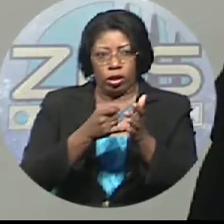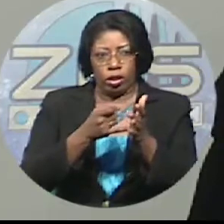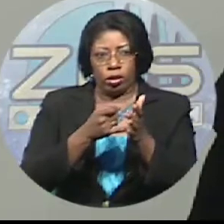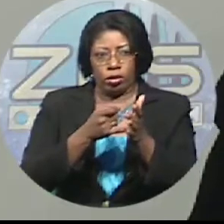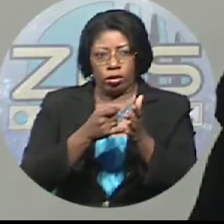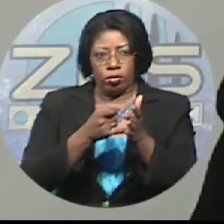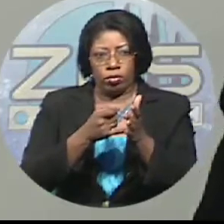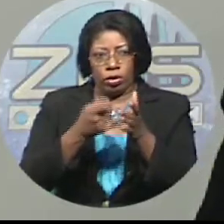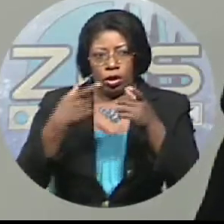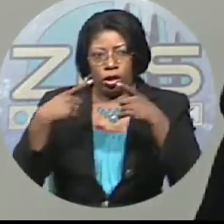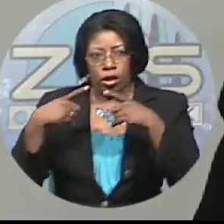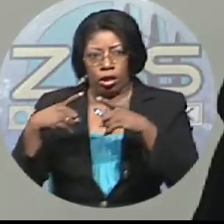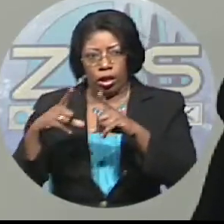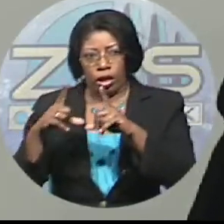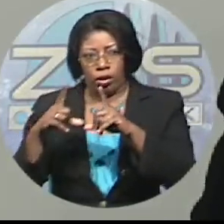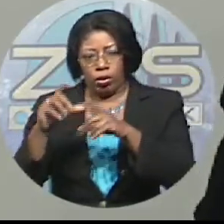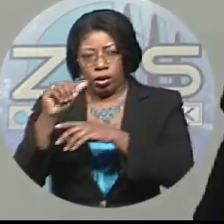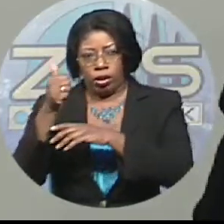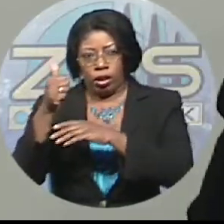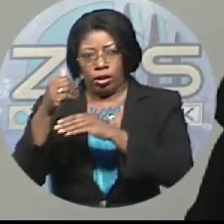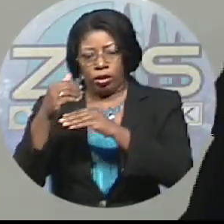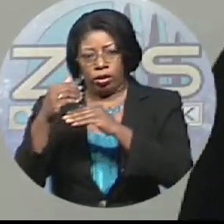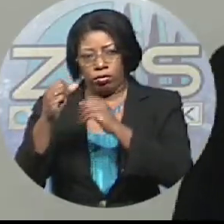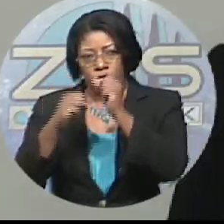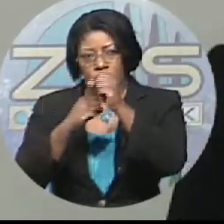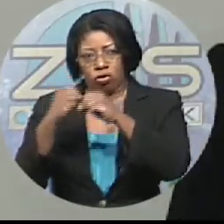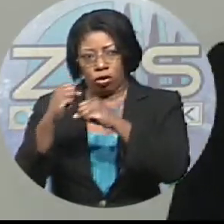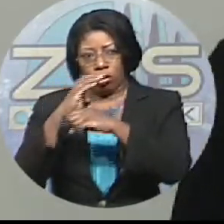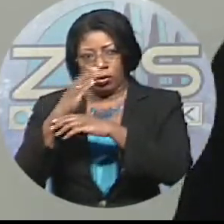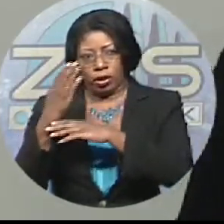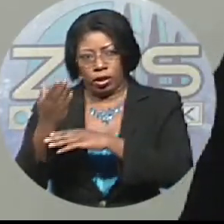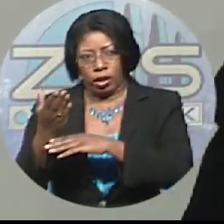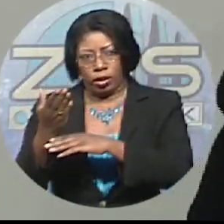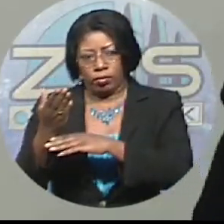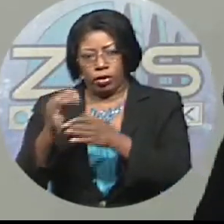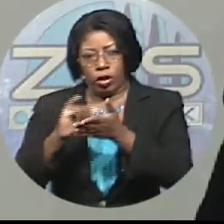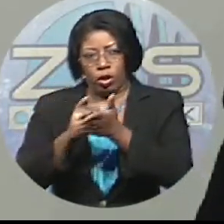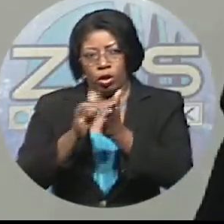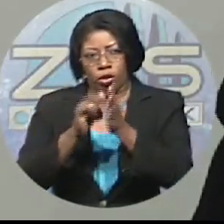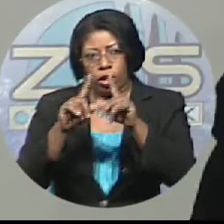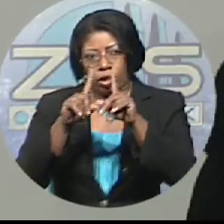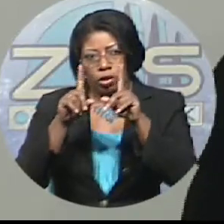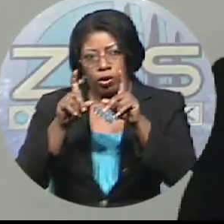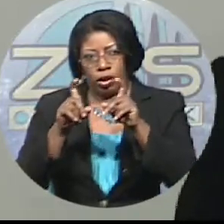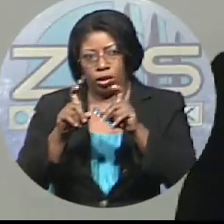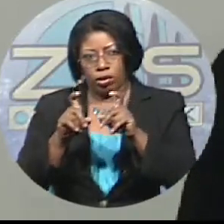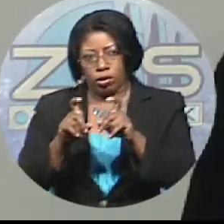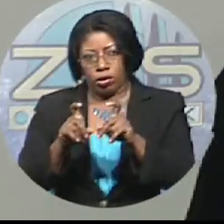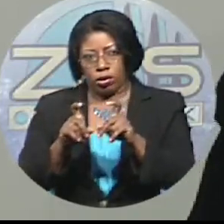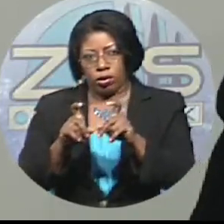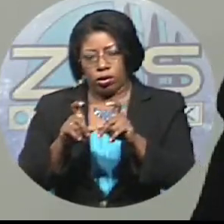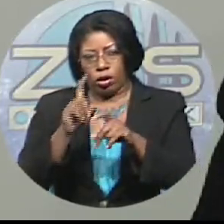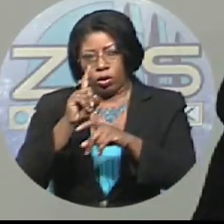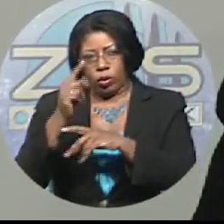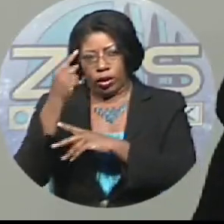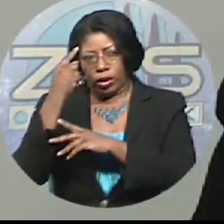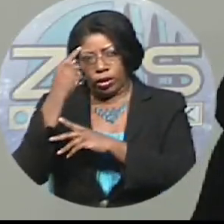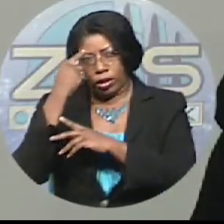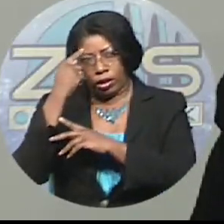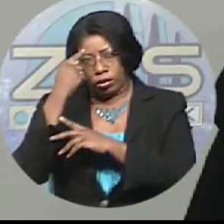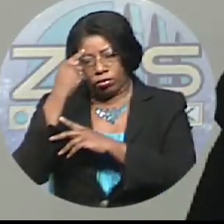Do we allow some other structure to be built there? Those are questions to be determined. One of the things we've been considering